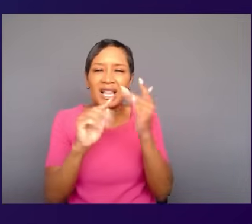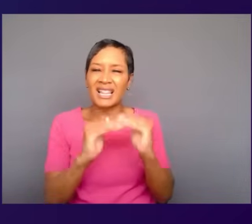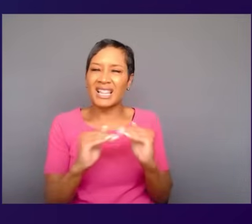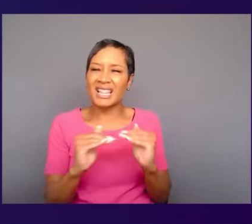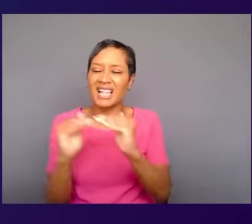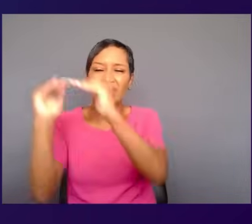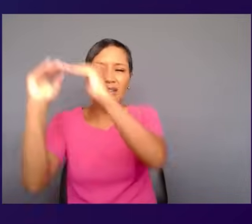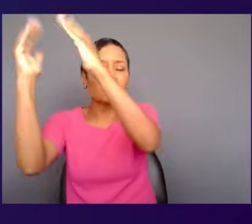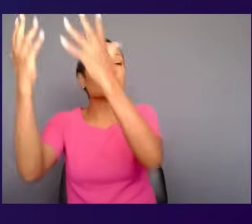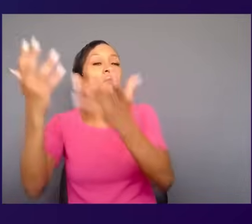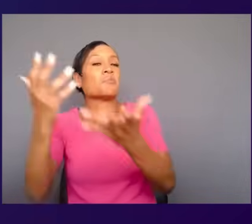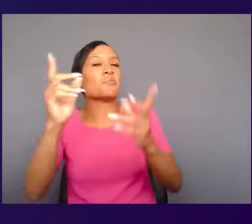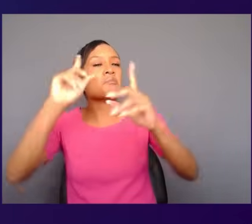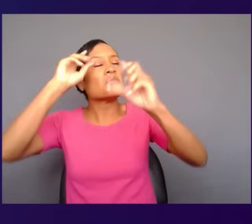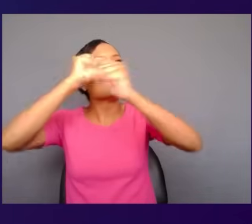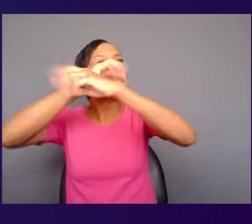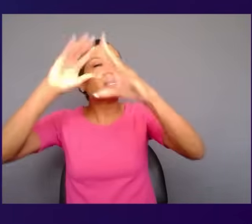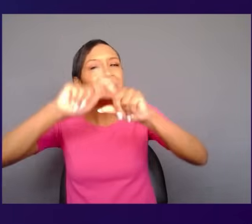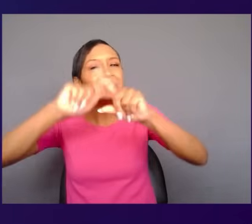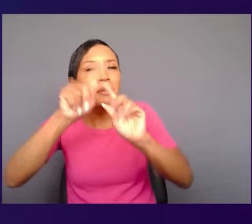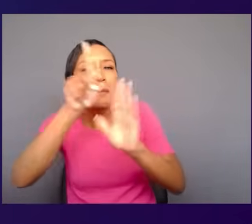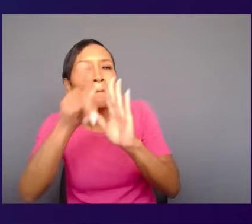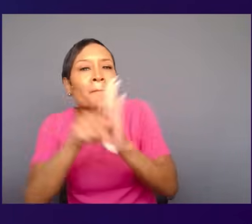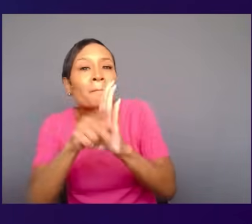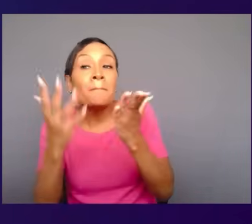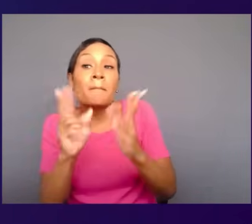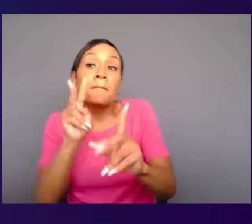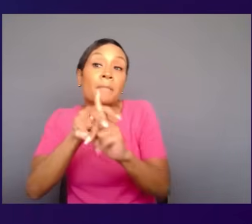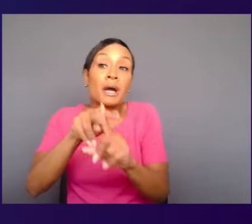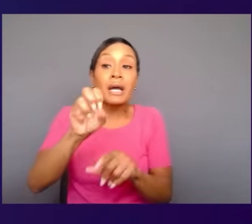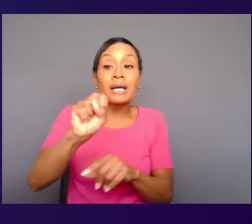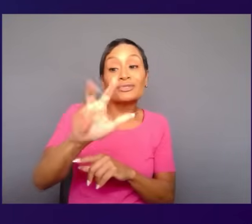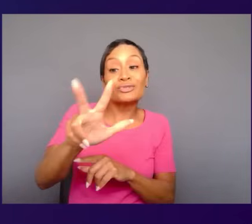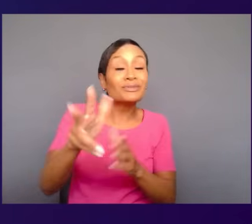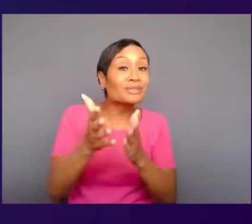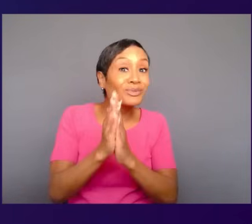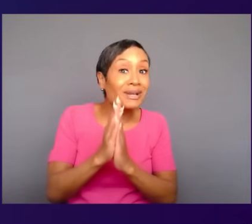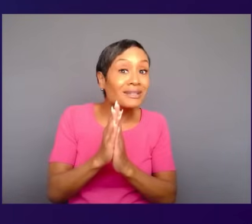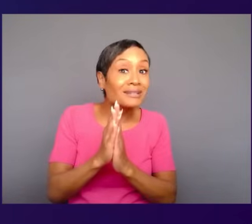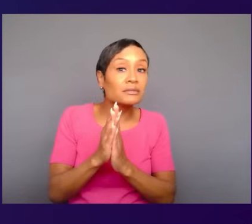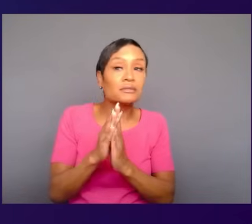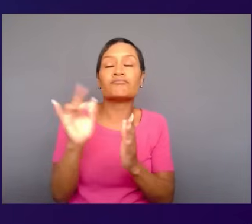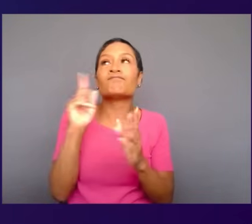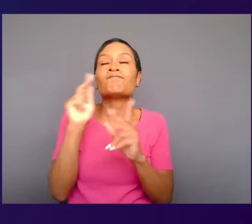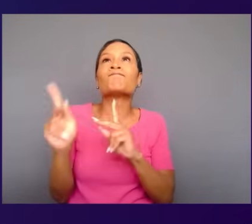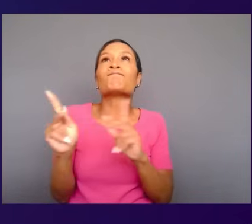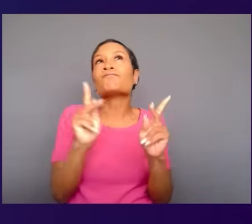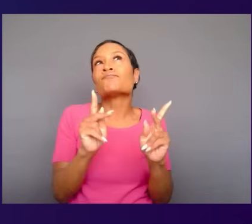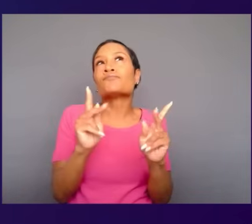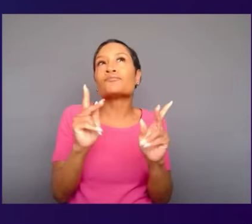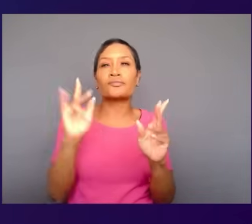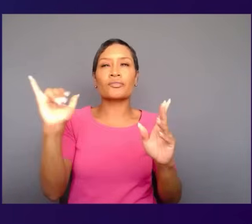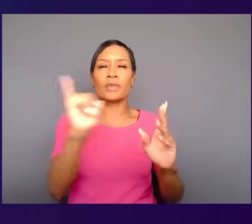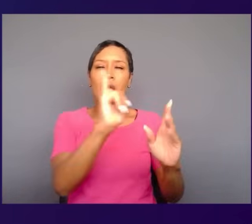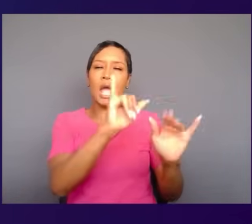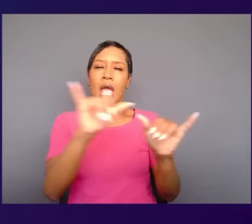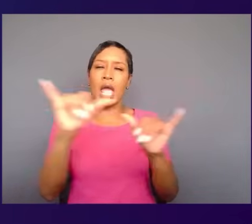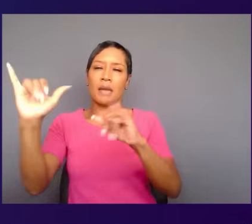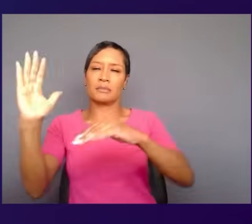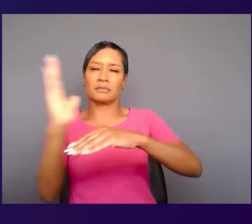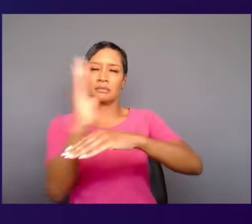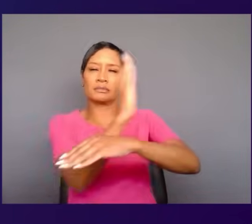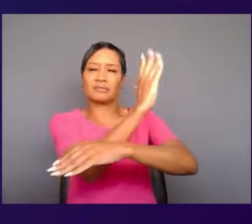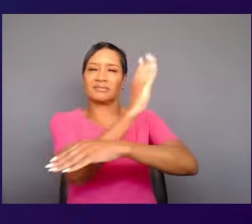think about all the different types of policy that might apply to an S3 request as fitting along this same sort of a spectrum or a